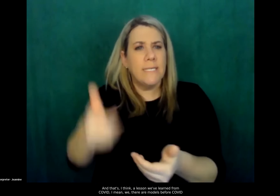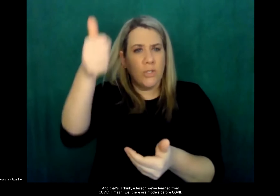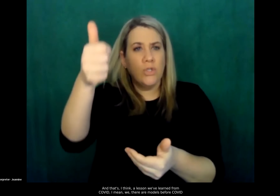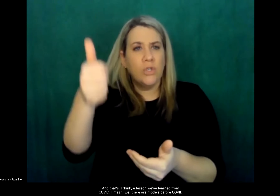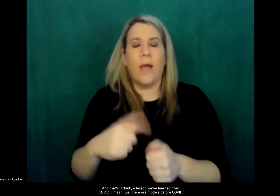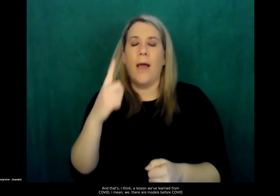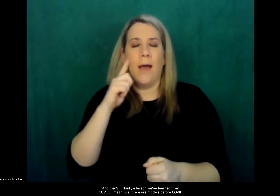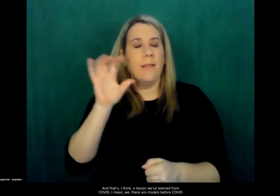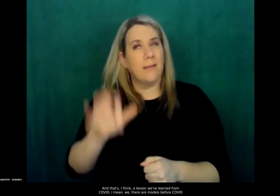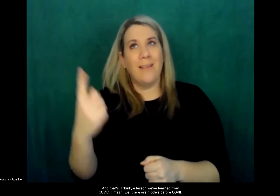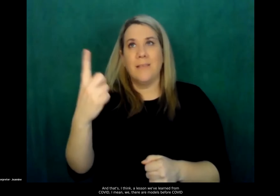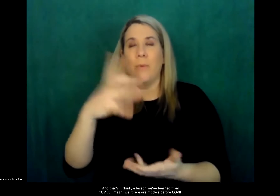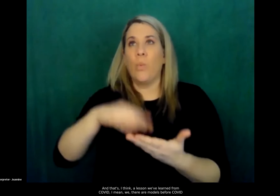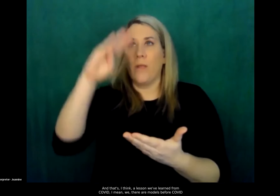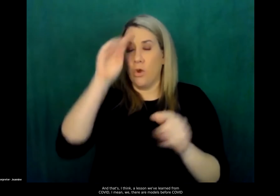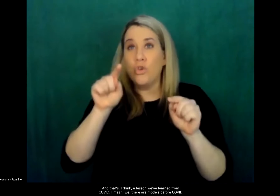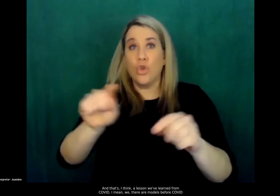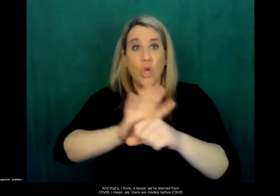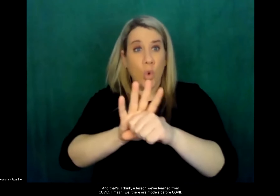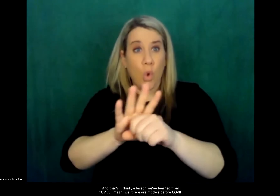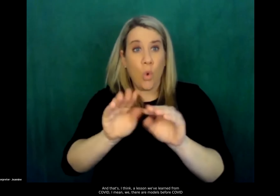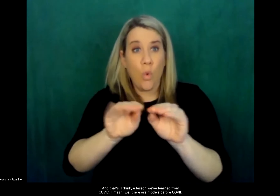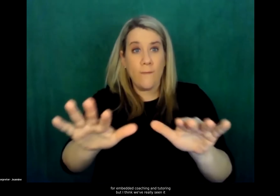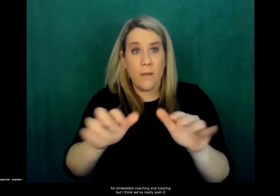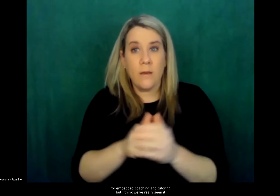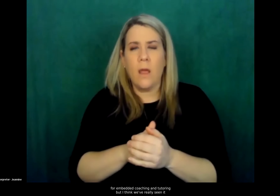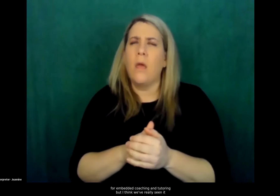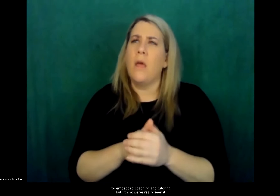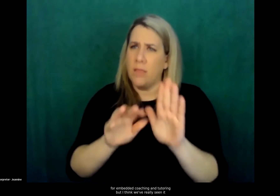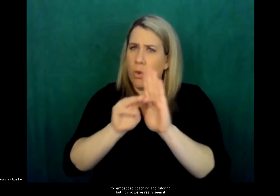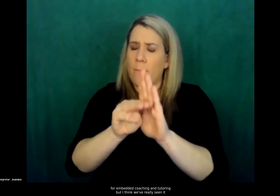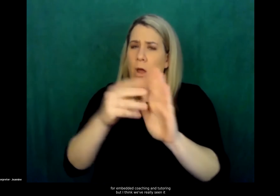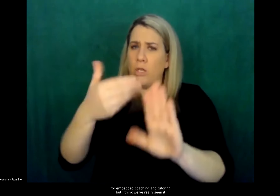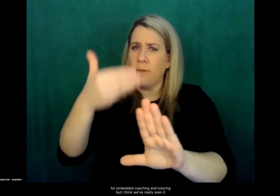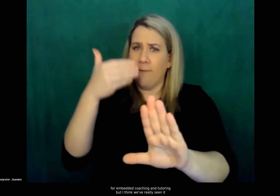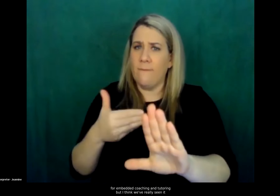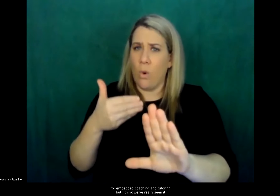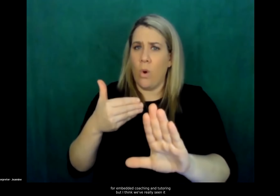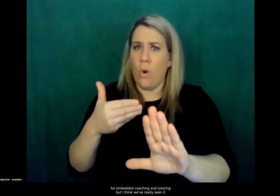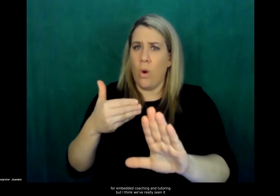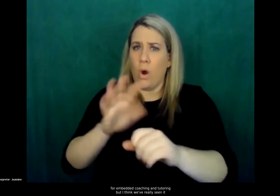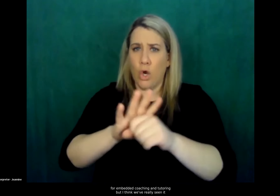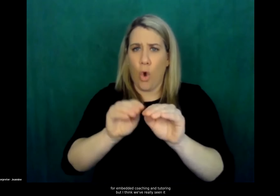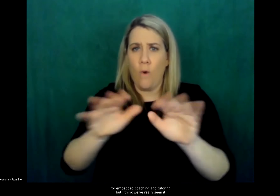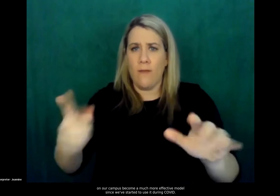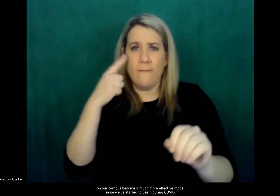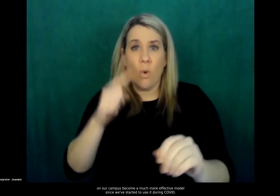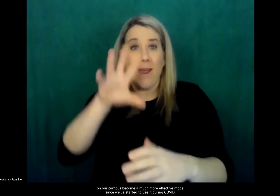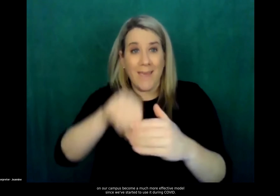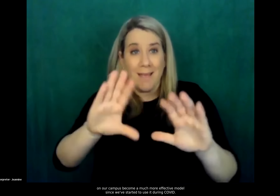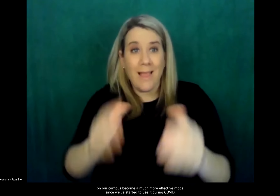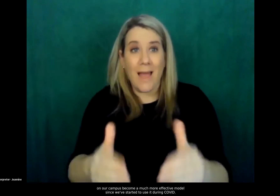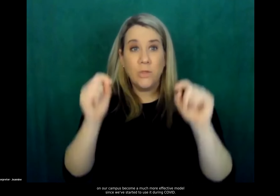think, a lesson we've learned from COVID. I mean, there are models before COVID for embedded coaching and tutoring, but I think we've really seen it on